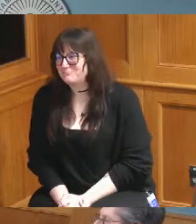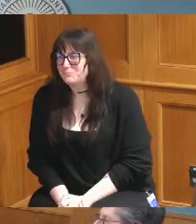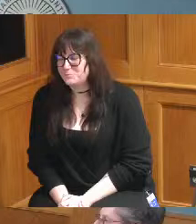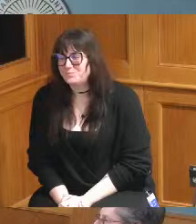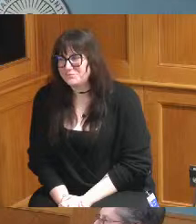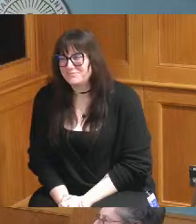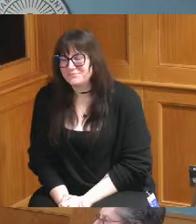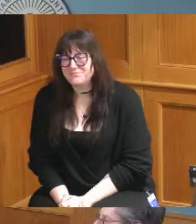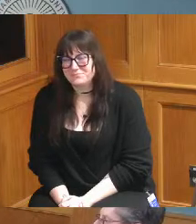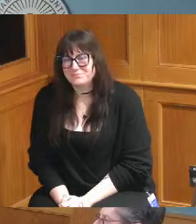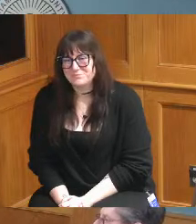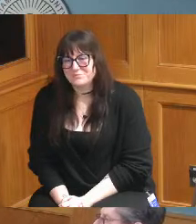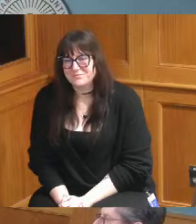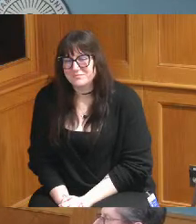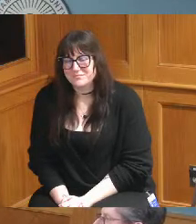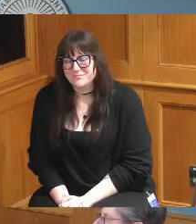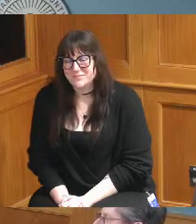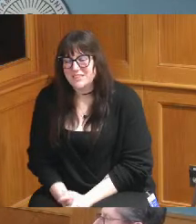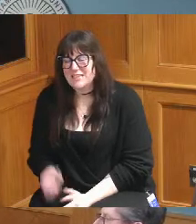Thank you.